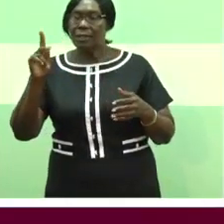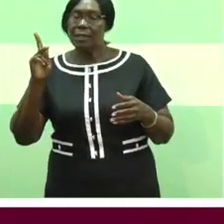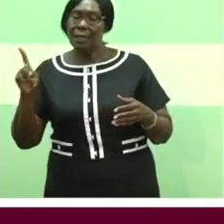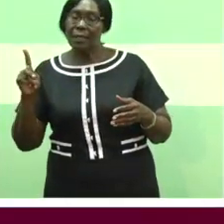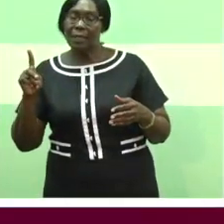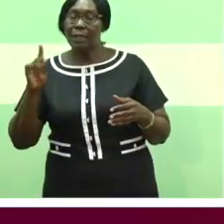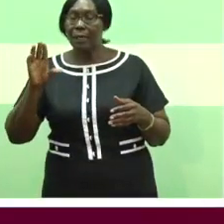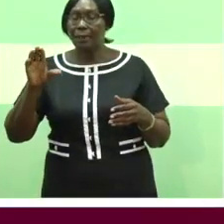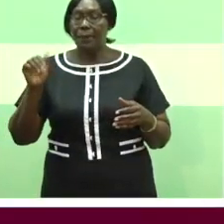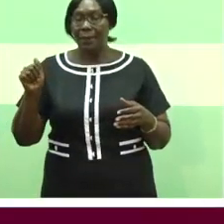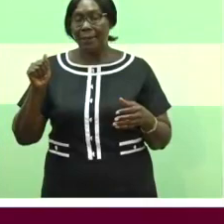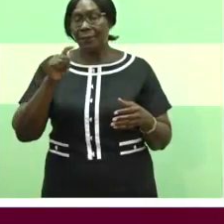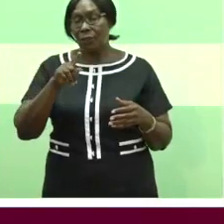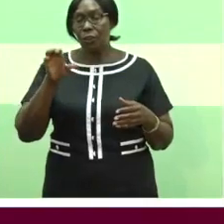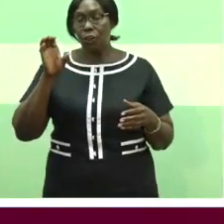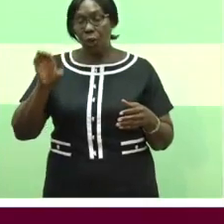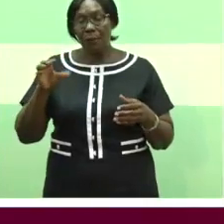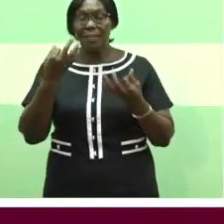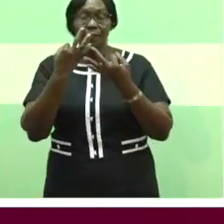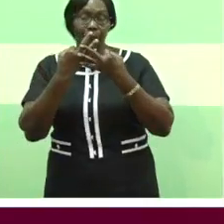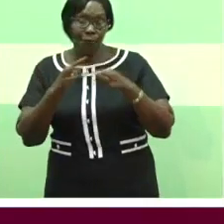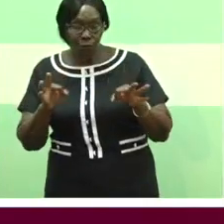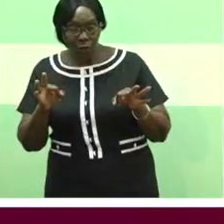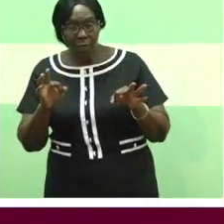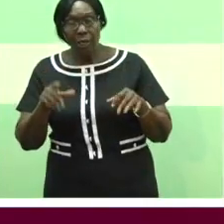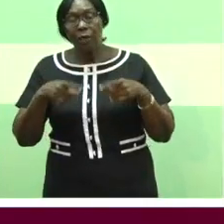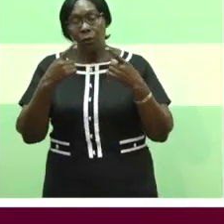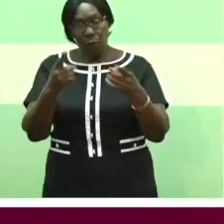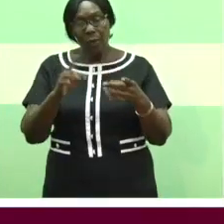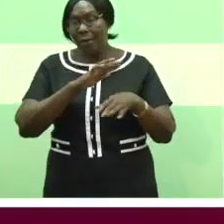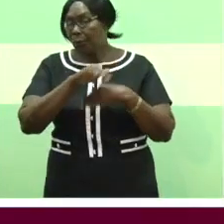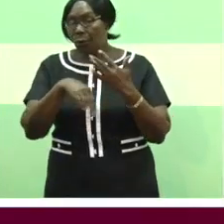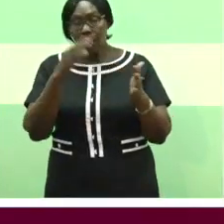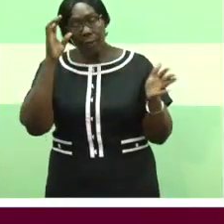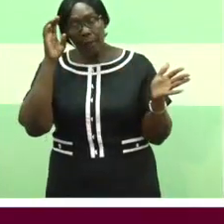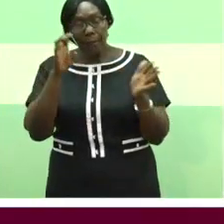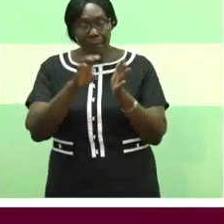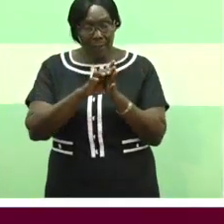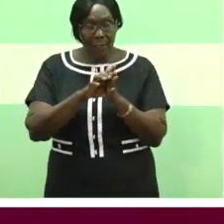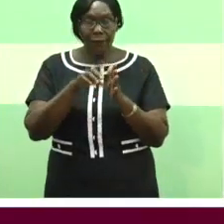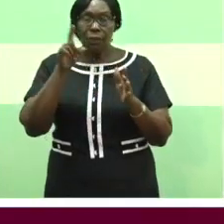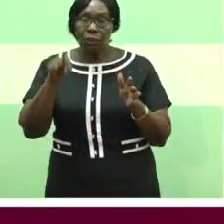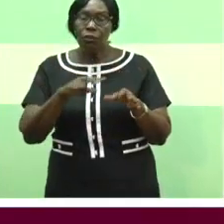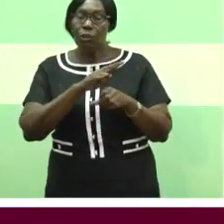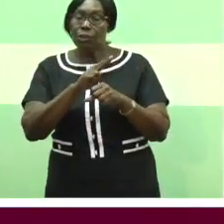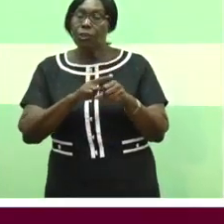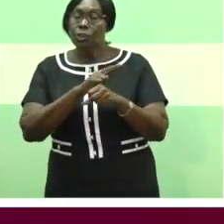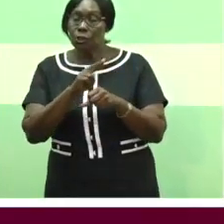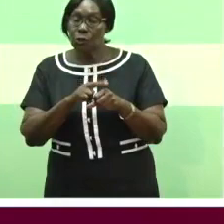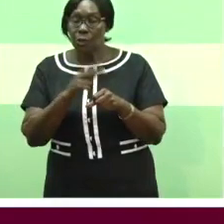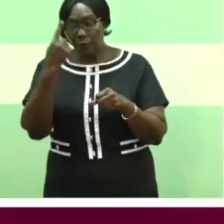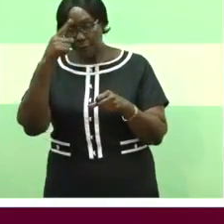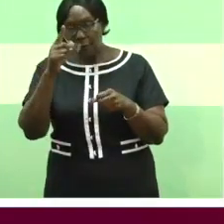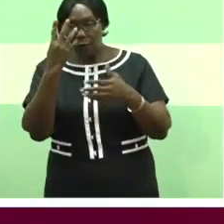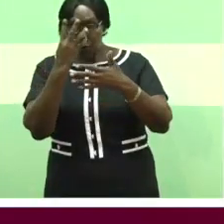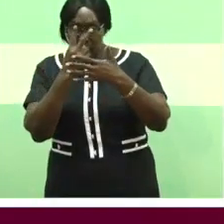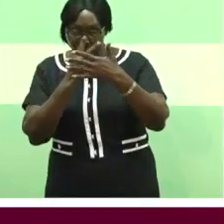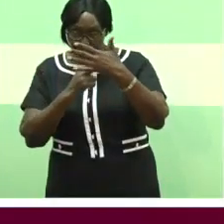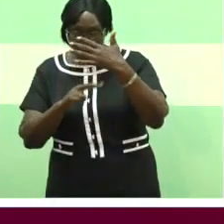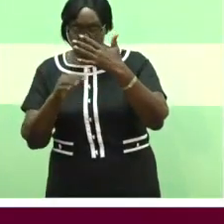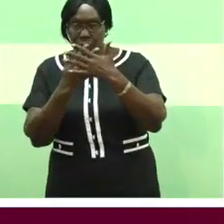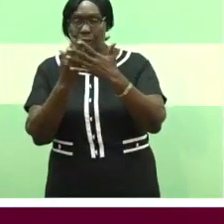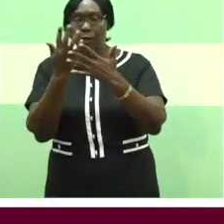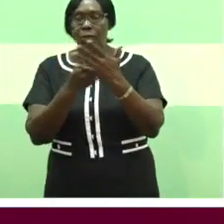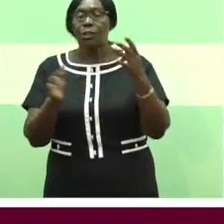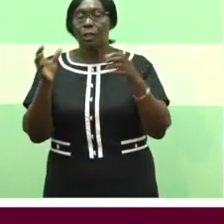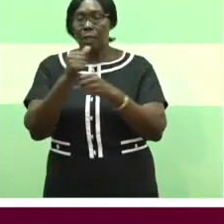wikiclipart.com, and it's free. So you can go on this site, and all the pictures that I would have just utilized for the visual schedule, I would have